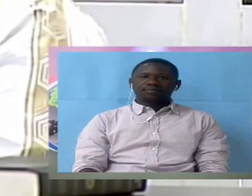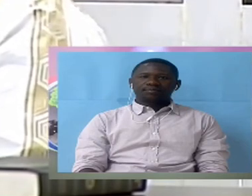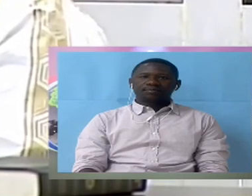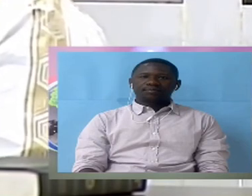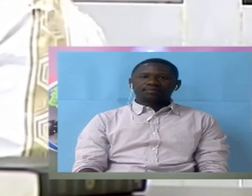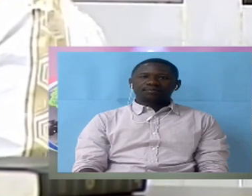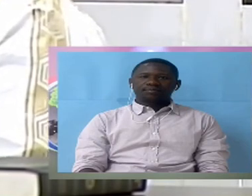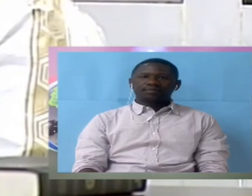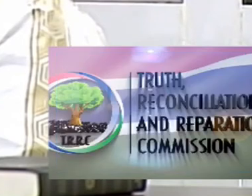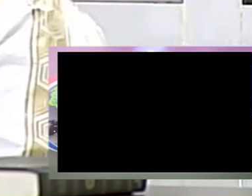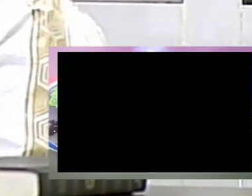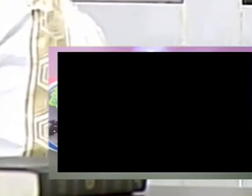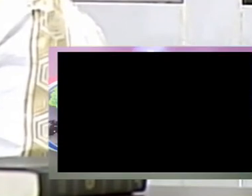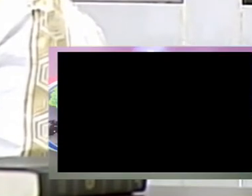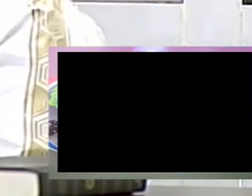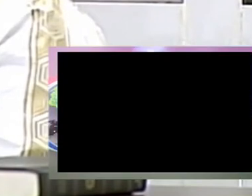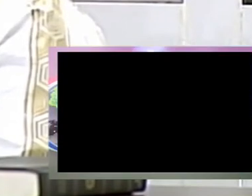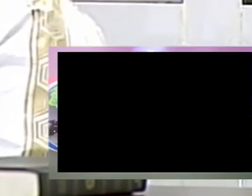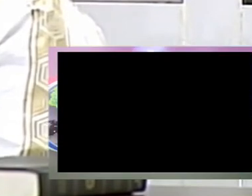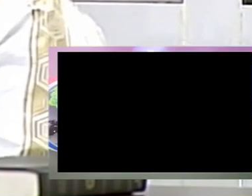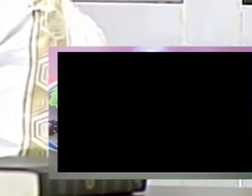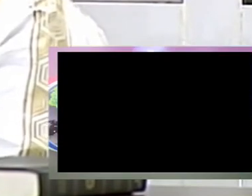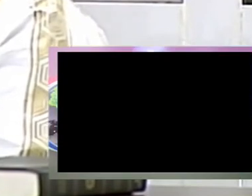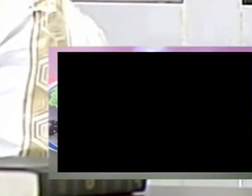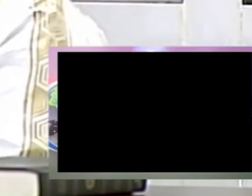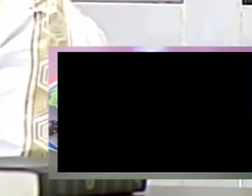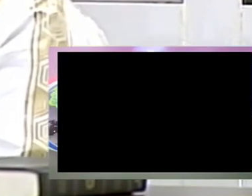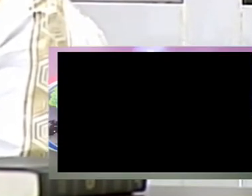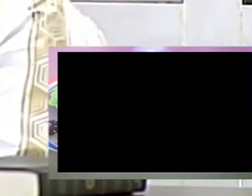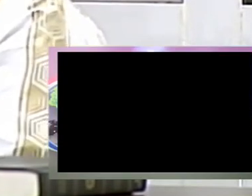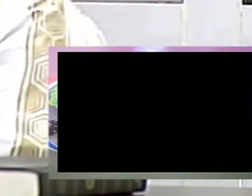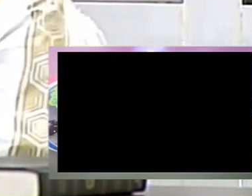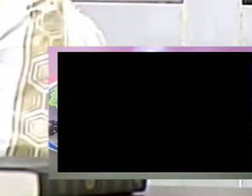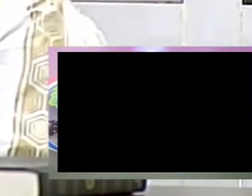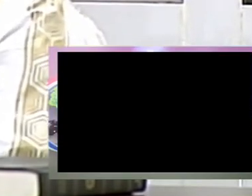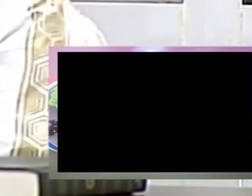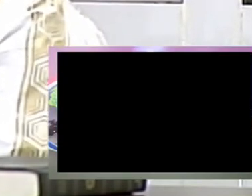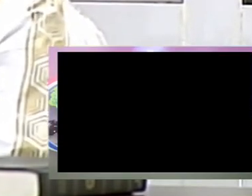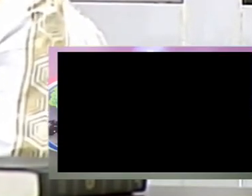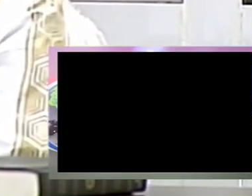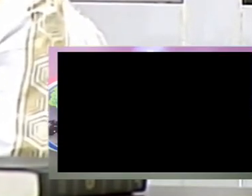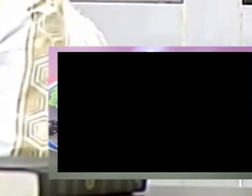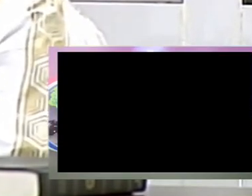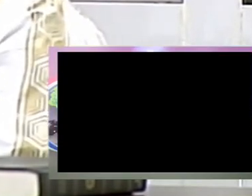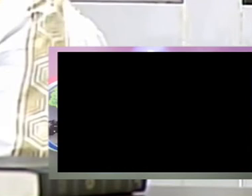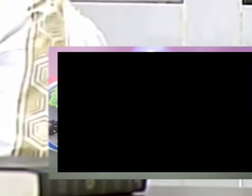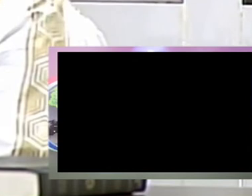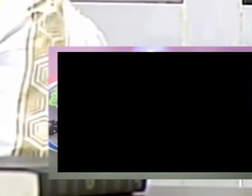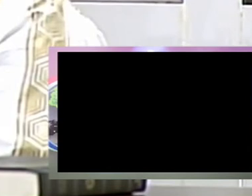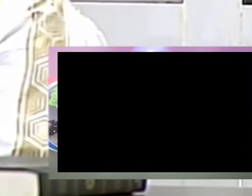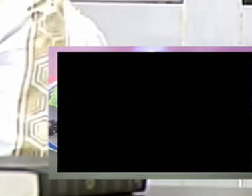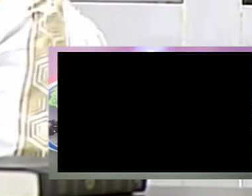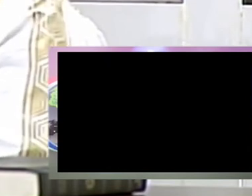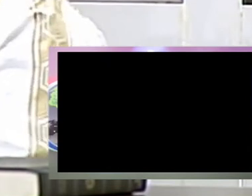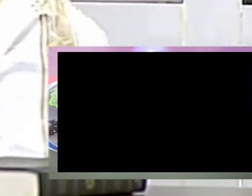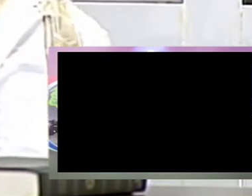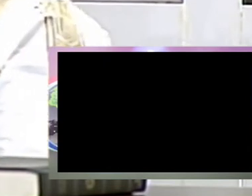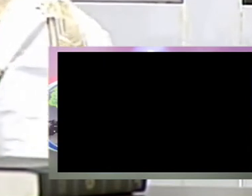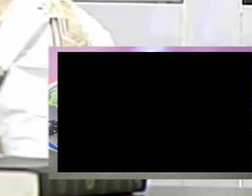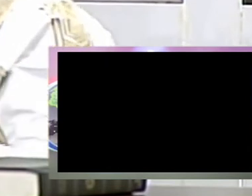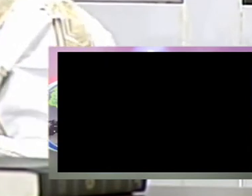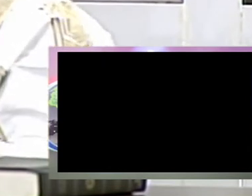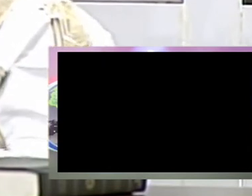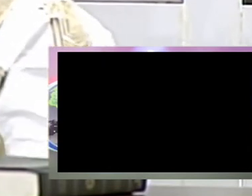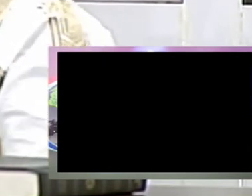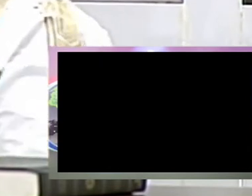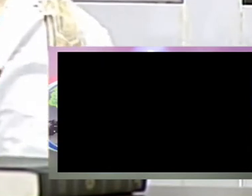xamné mo nekk ci Sandhurst. Diploma in tropical medicine. Ma def nak li nga xamné moy suma diploma ci tropical medicine.